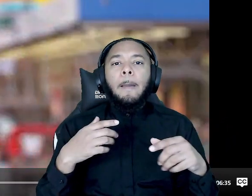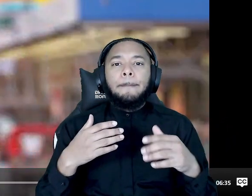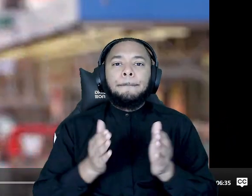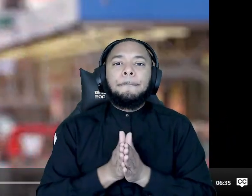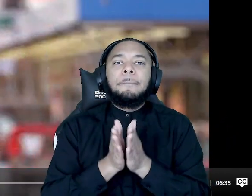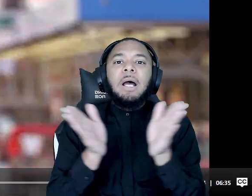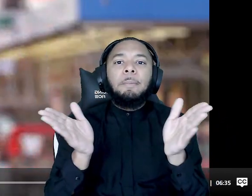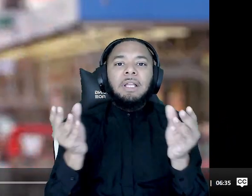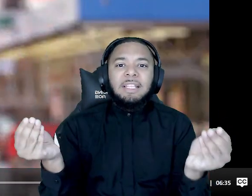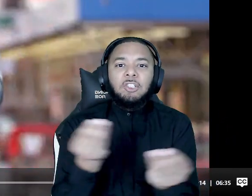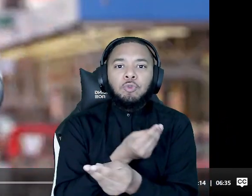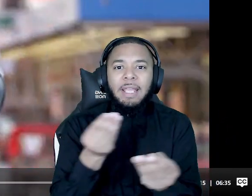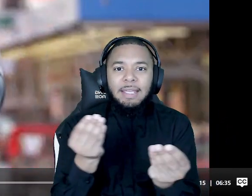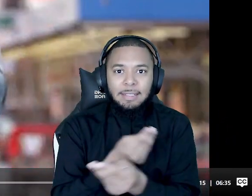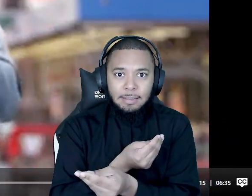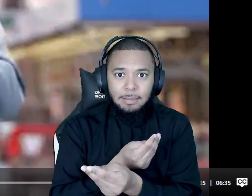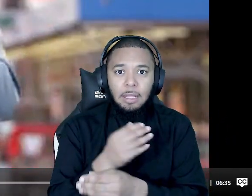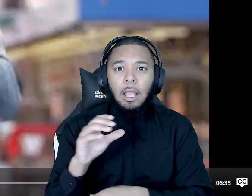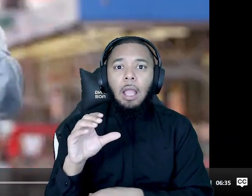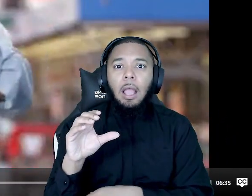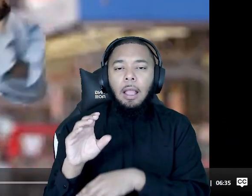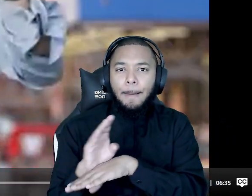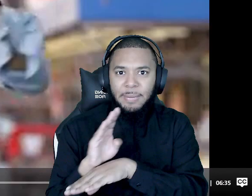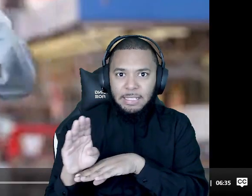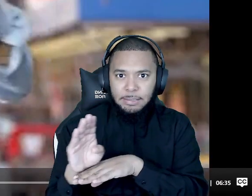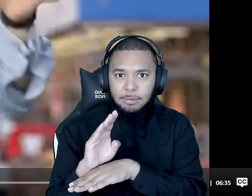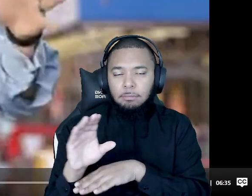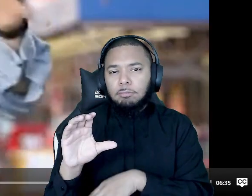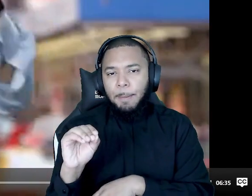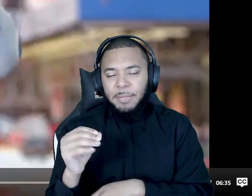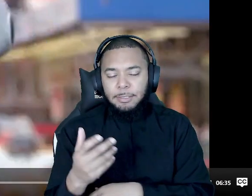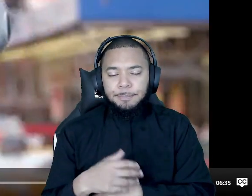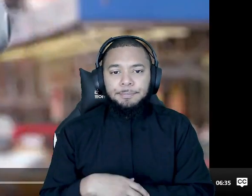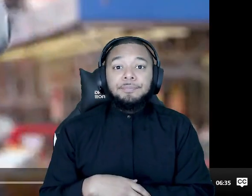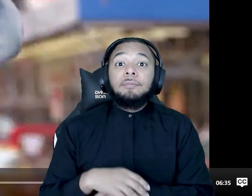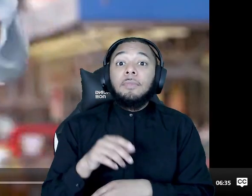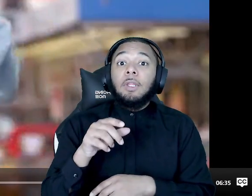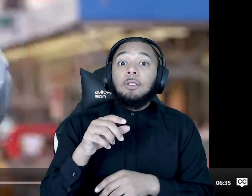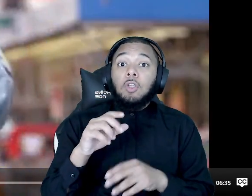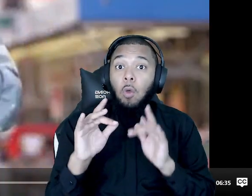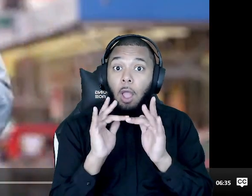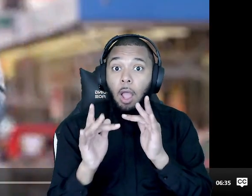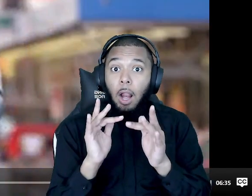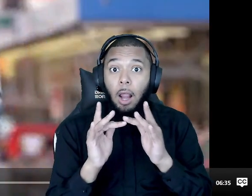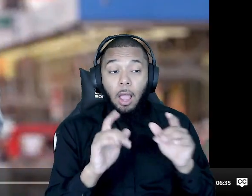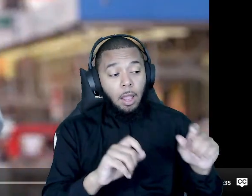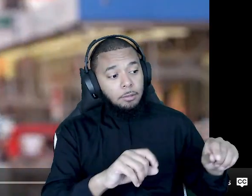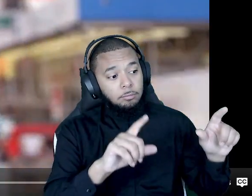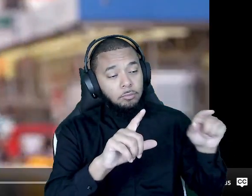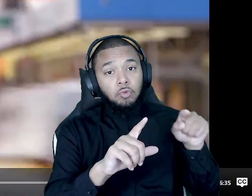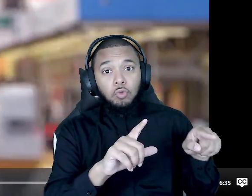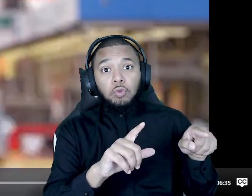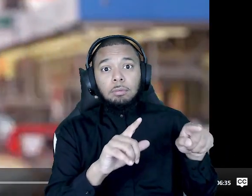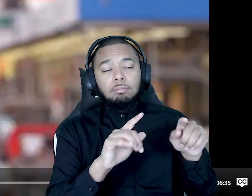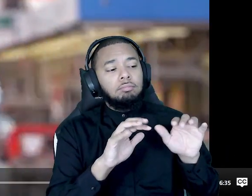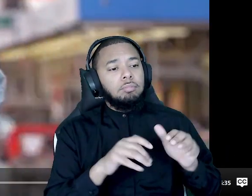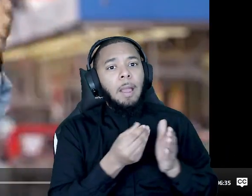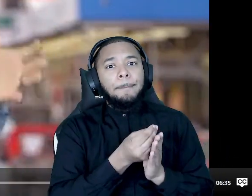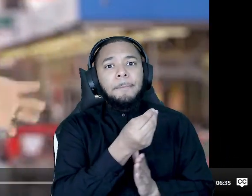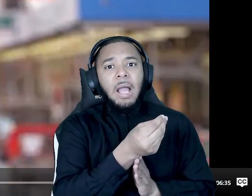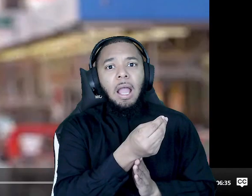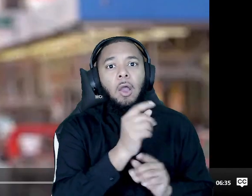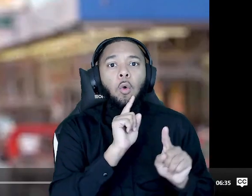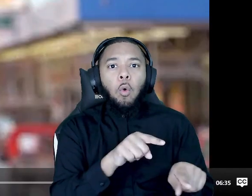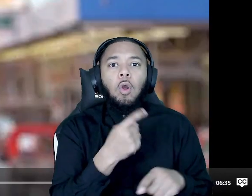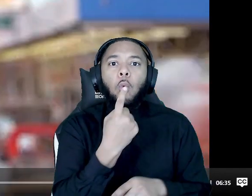traded companies. So you can actually go online and put an order in to buy one stock